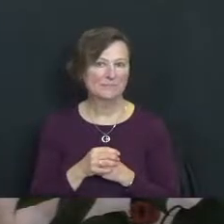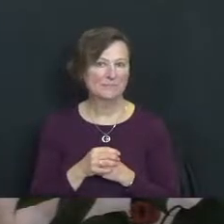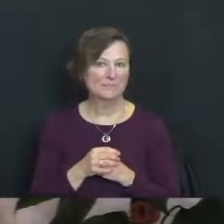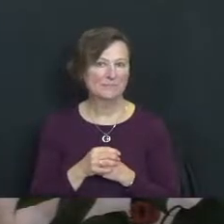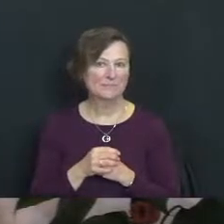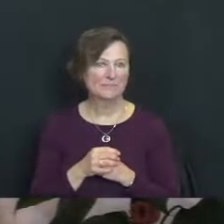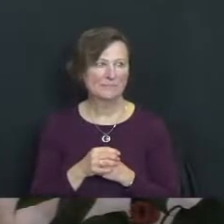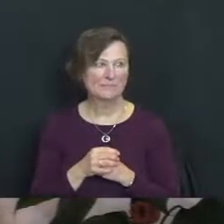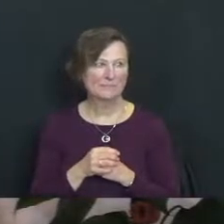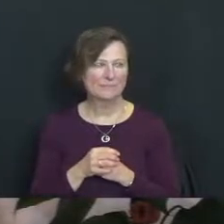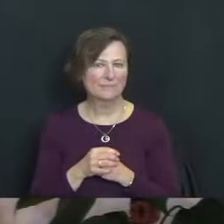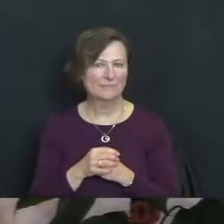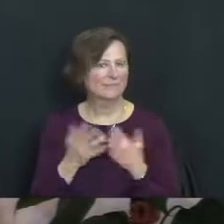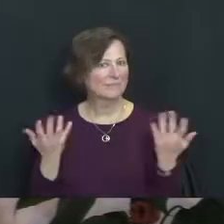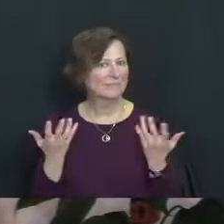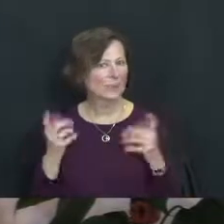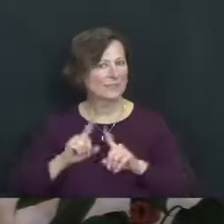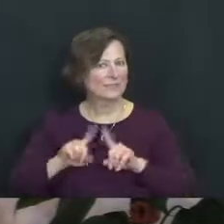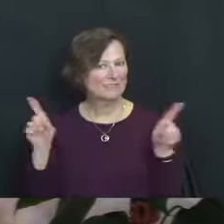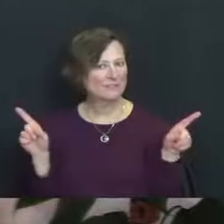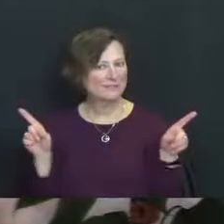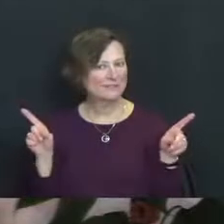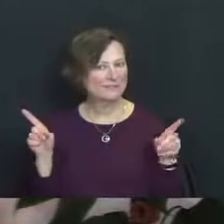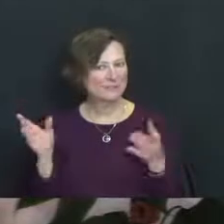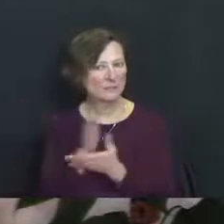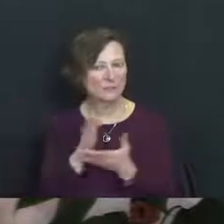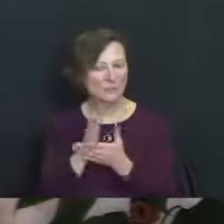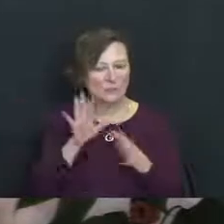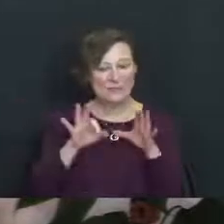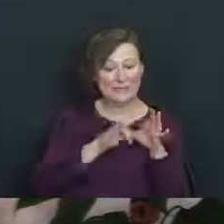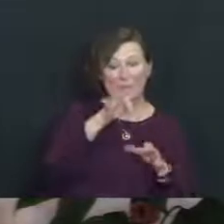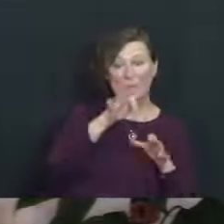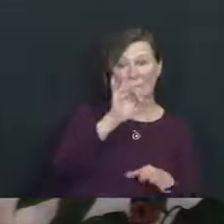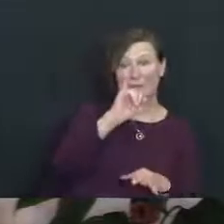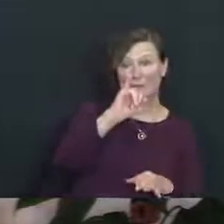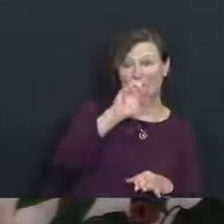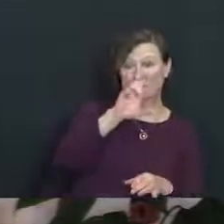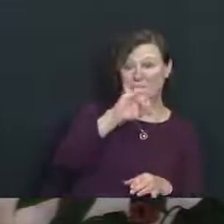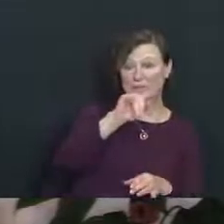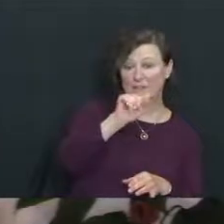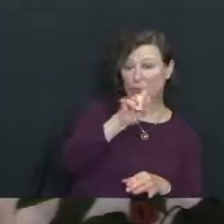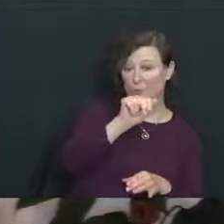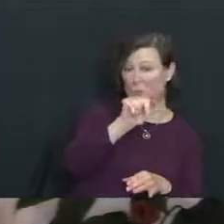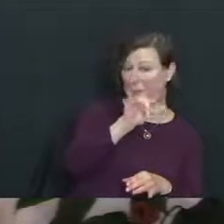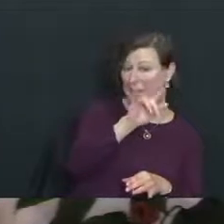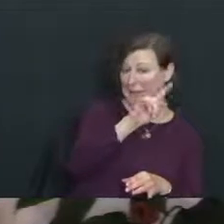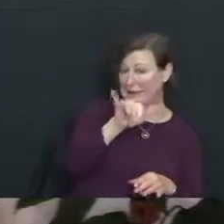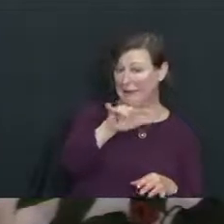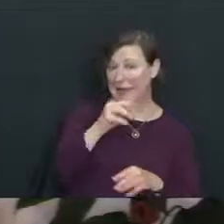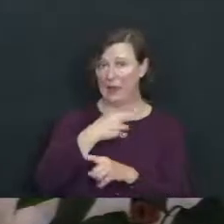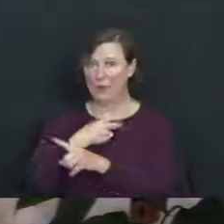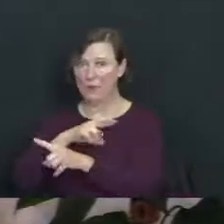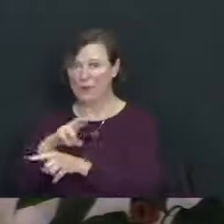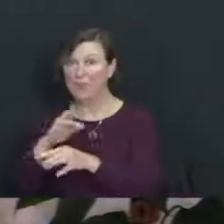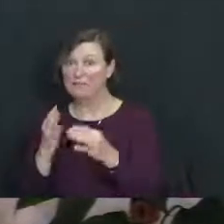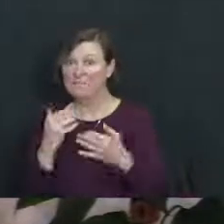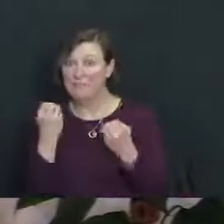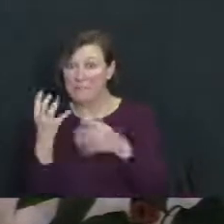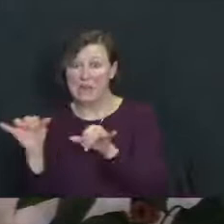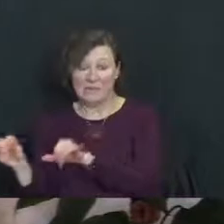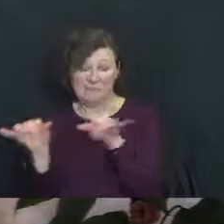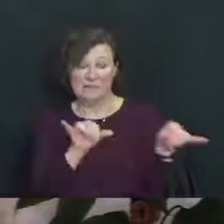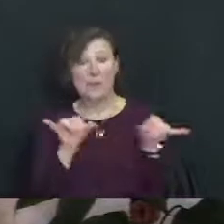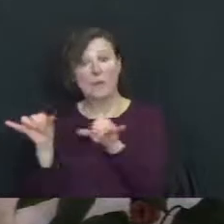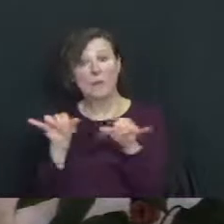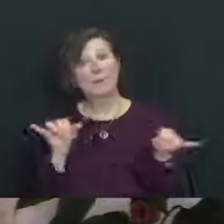But what's the difference between spirituality and religion? A lot of common ground there, but much could be